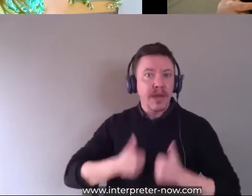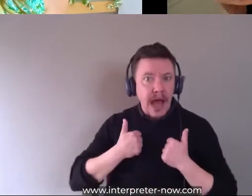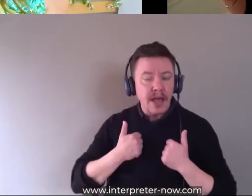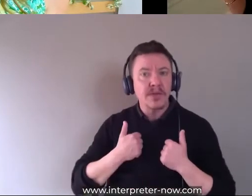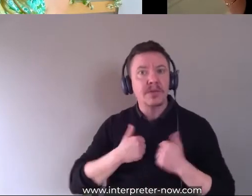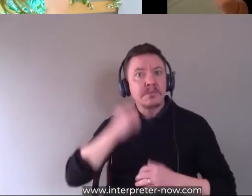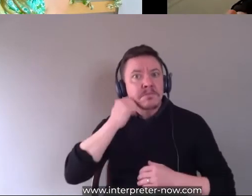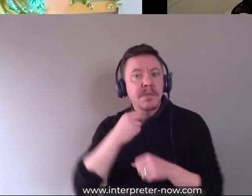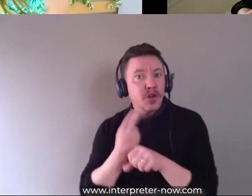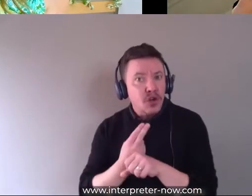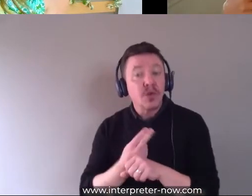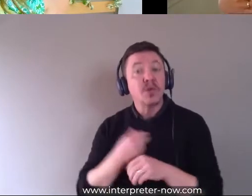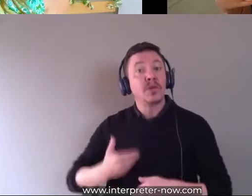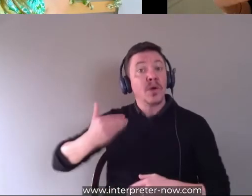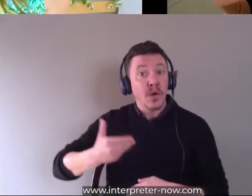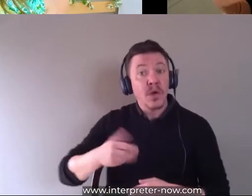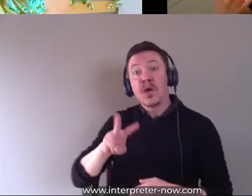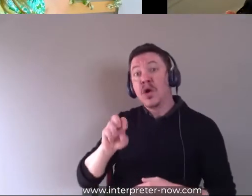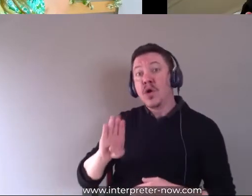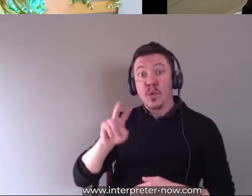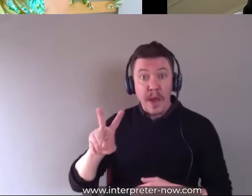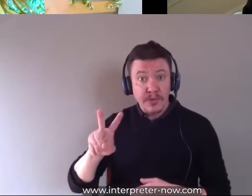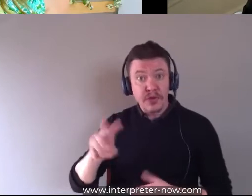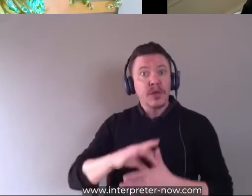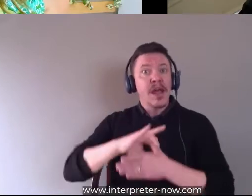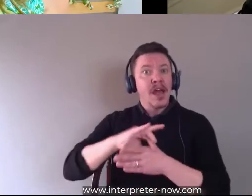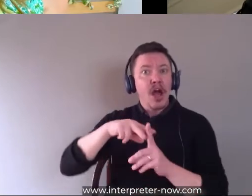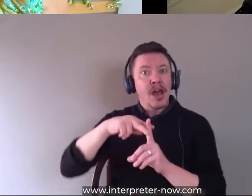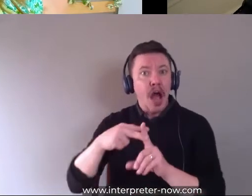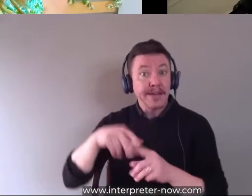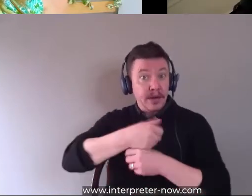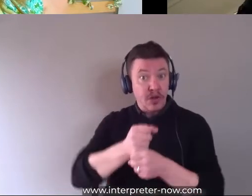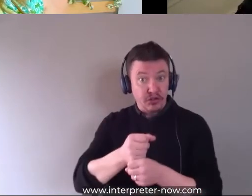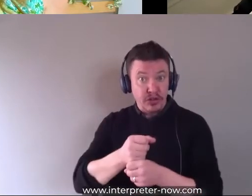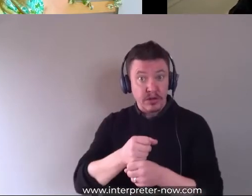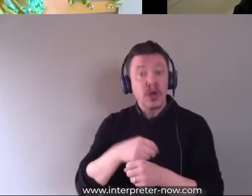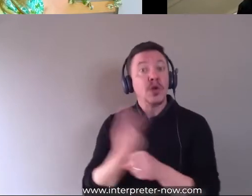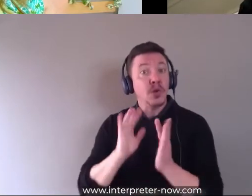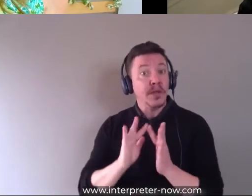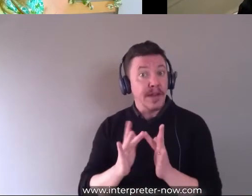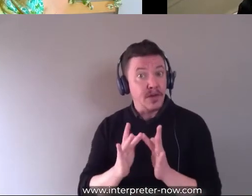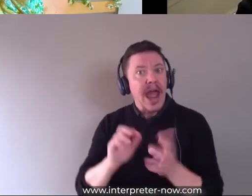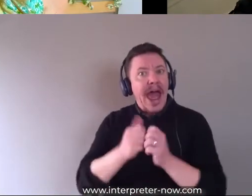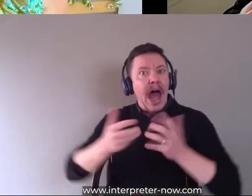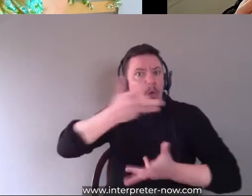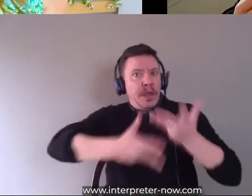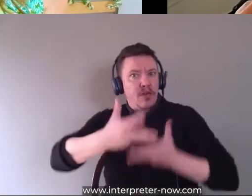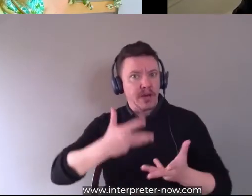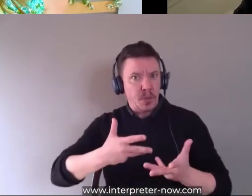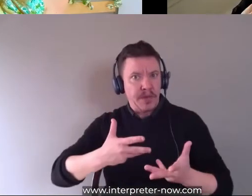households. And then Web 2 was really about like the content creation on the internet and how we interacted with it. So